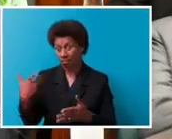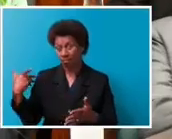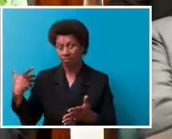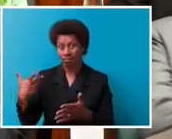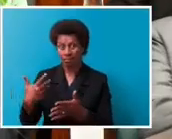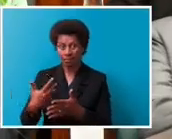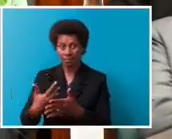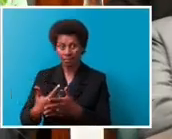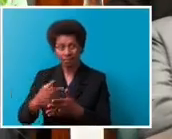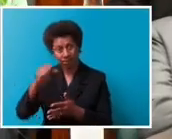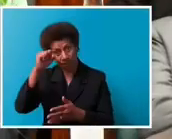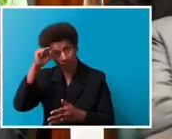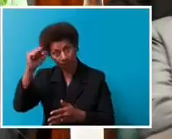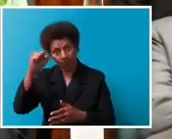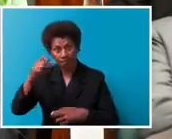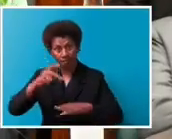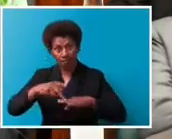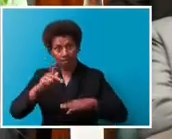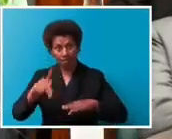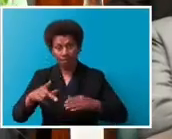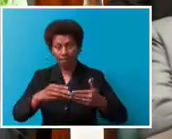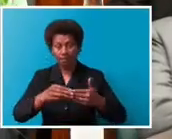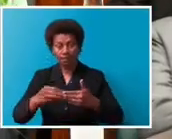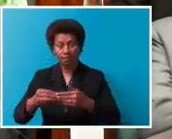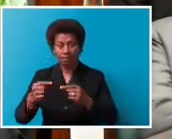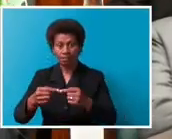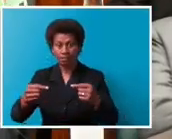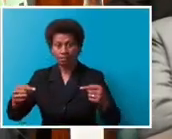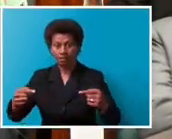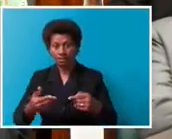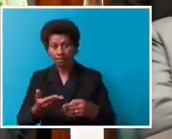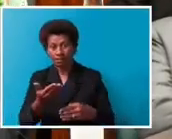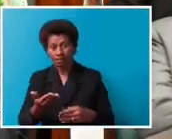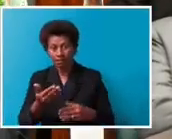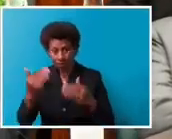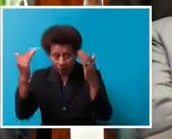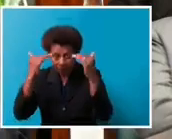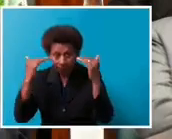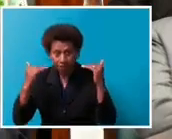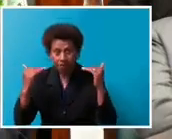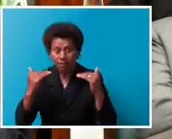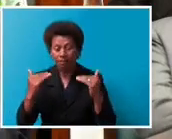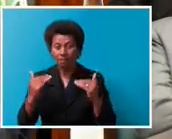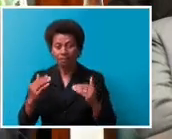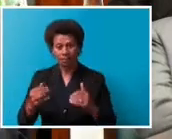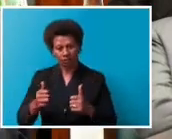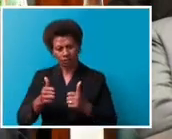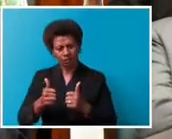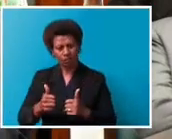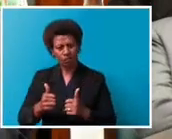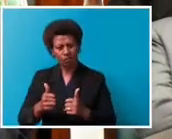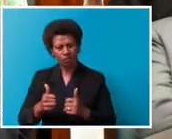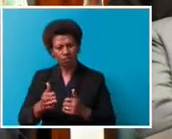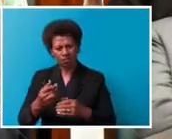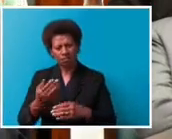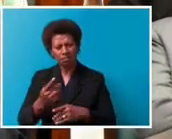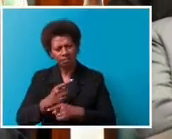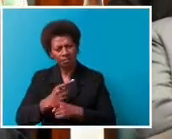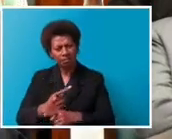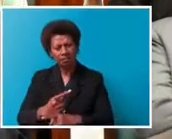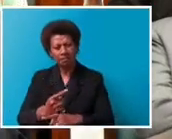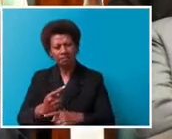cabinet minister, leader of the opposition and speaker have shaped his understanding of good governance, democracy and public